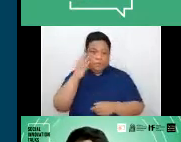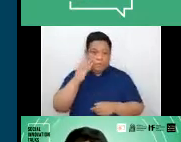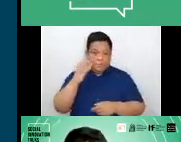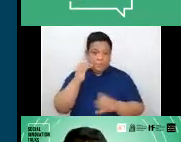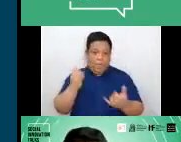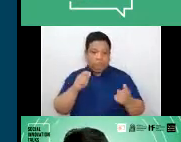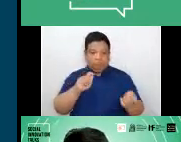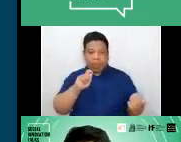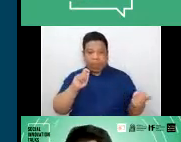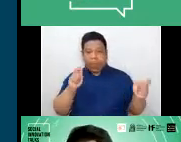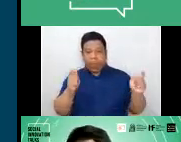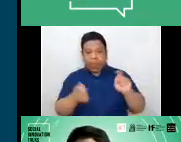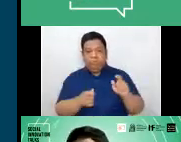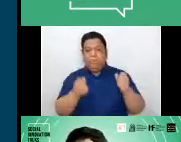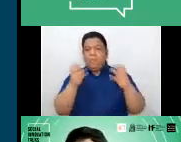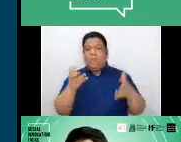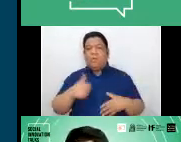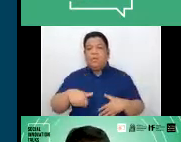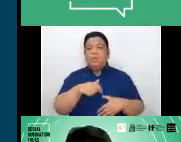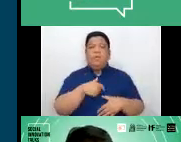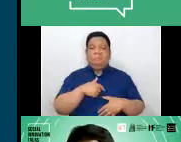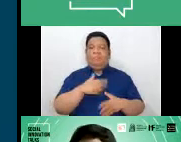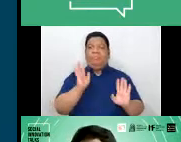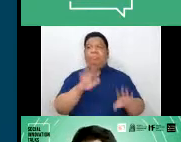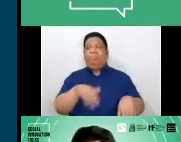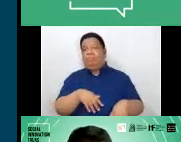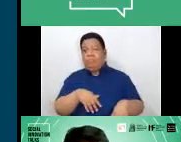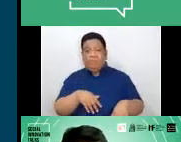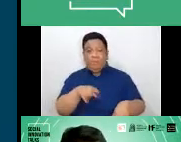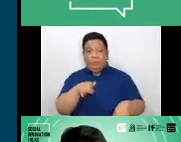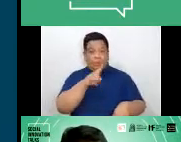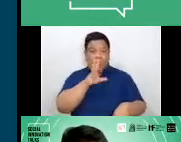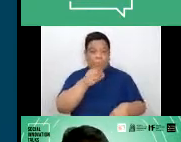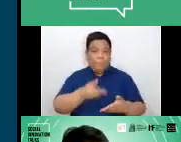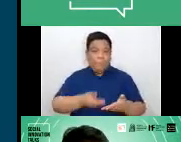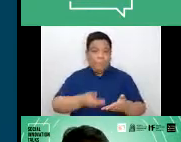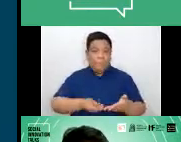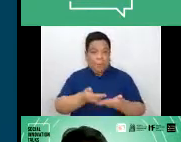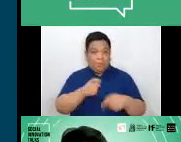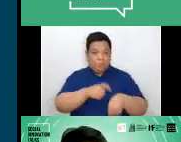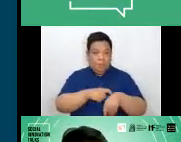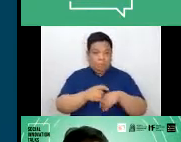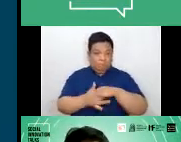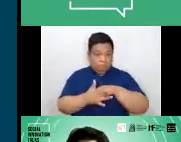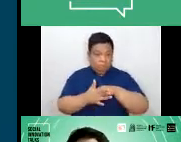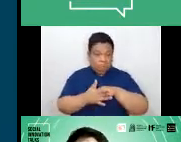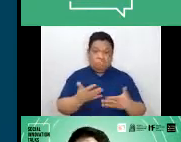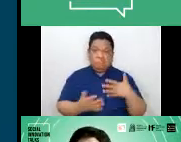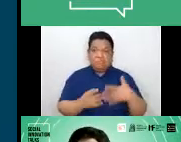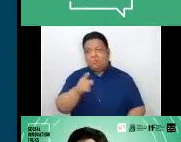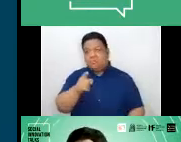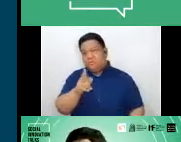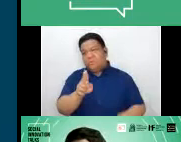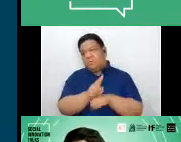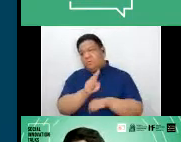evolution, many of us are taking it for granted. For those of you who were born in the age of technology, you may have thought, for you, using